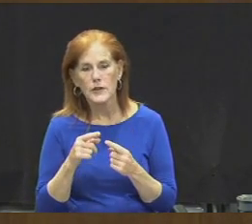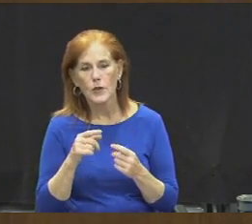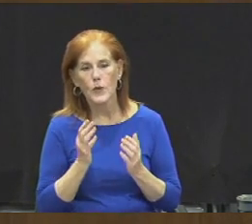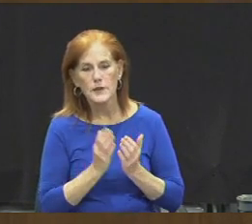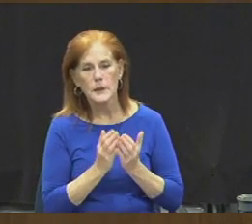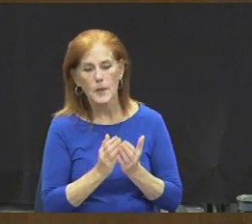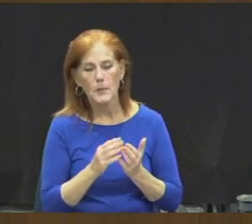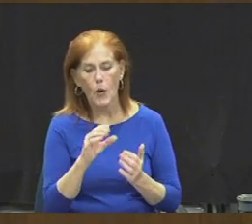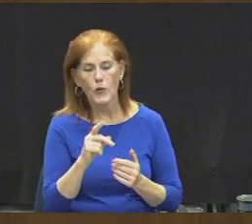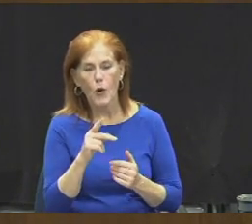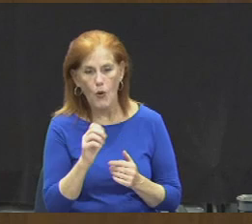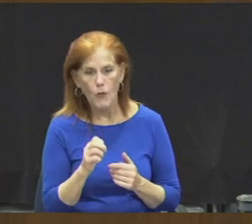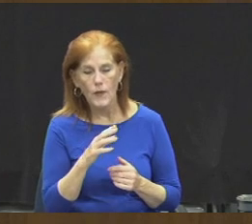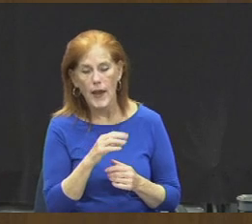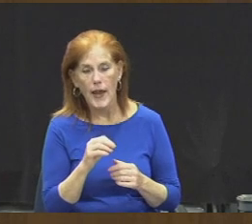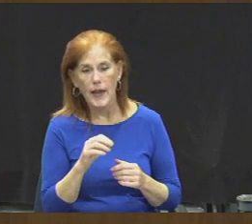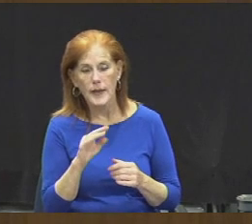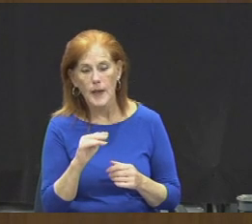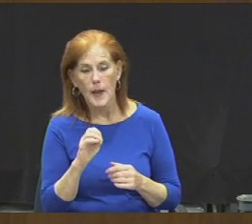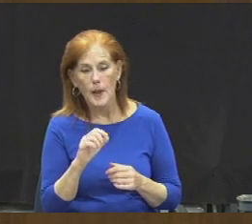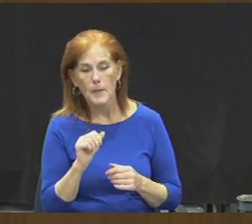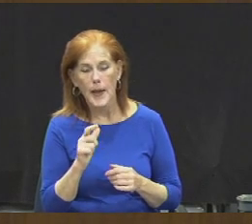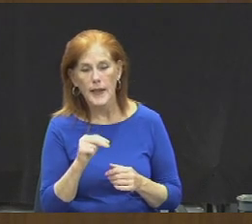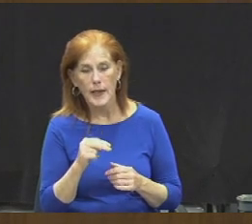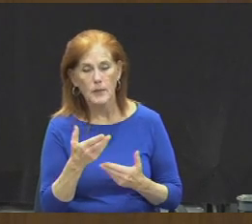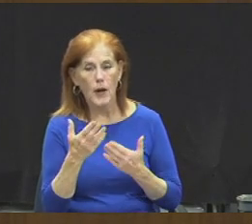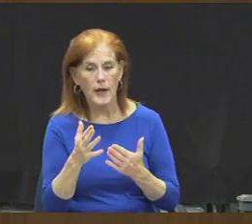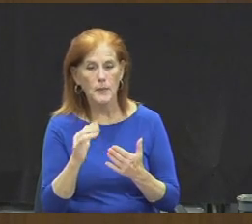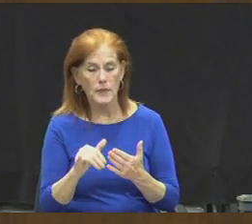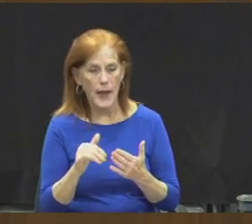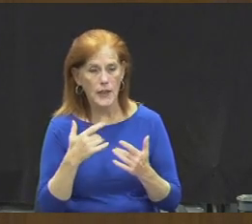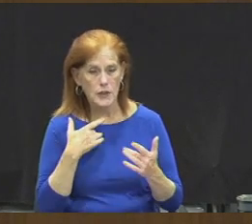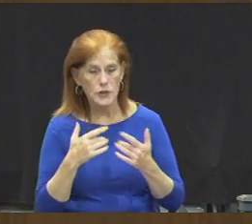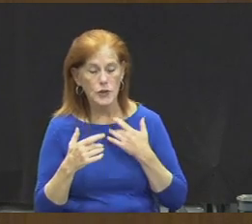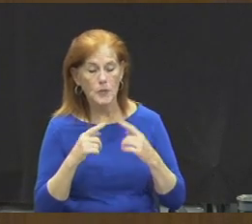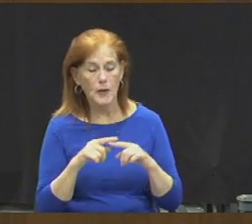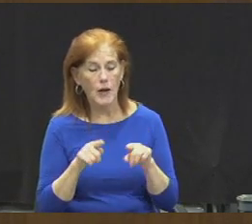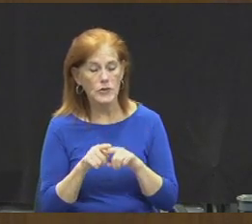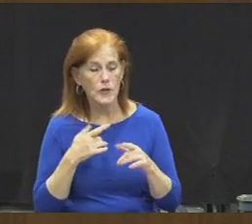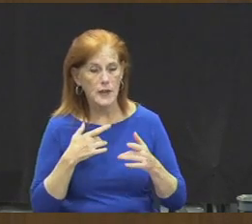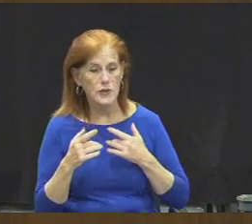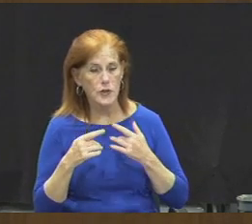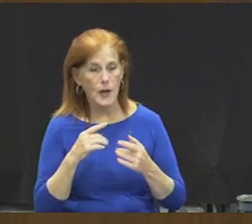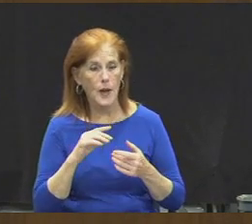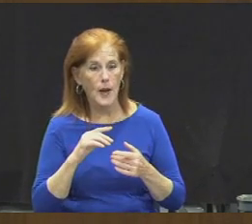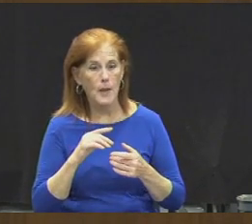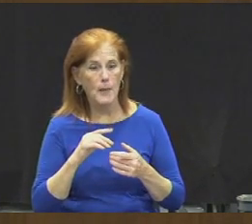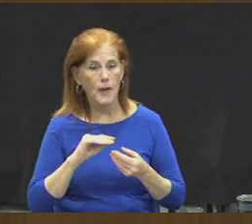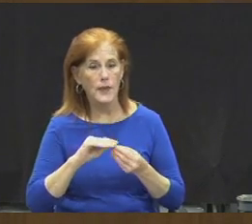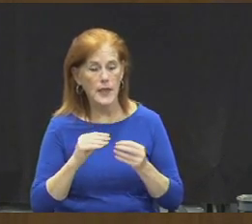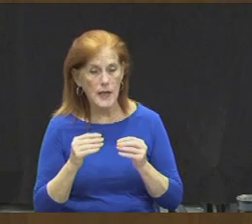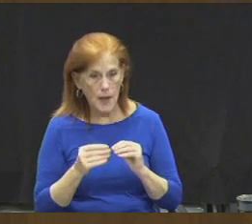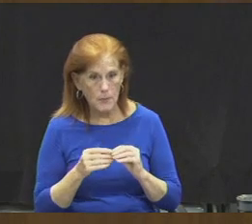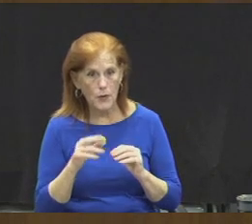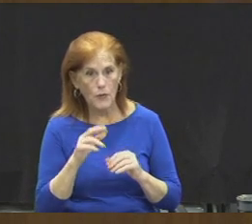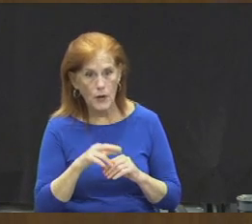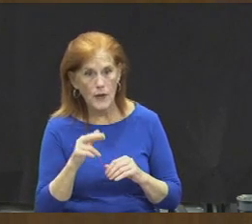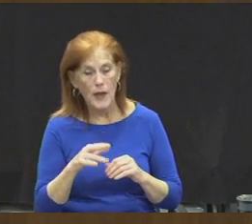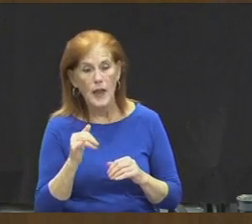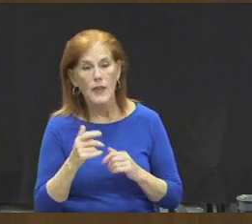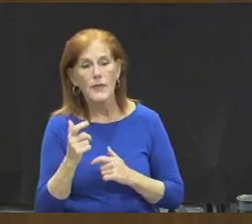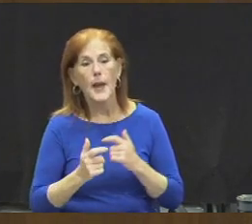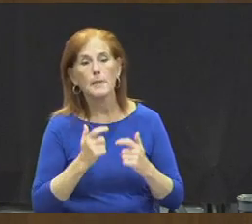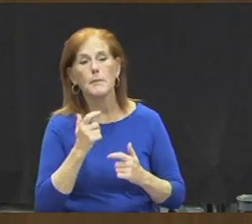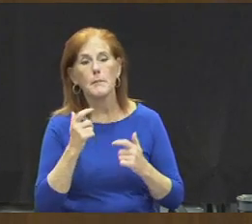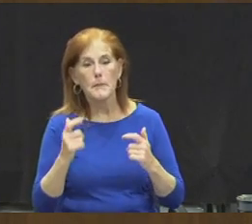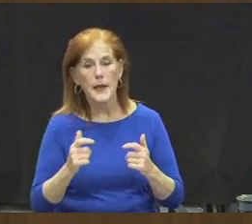cove, and Megan brought that up. But I still am concerned about the number of restrooms. And when you have that big